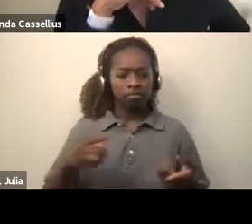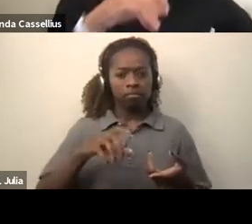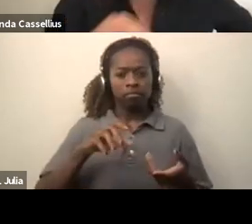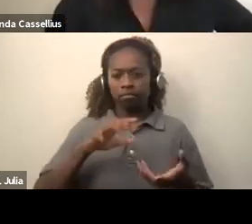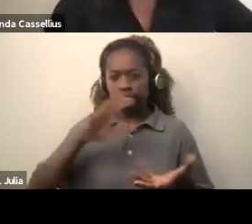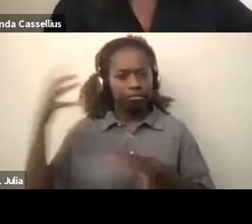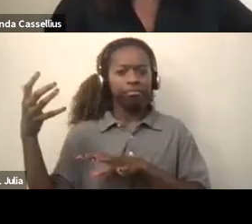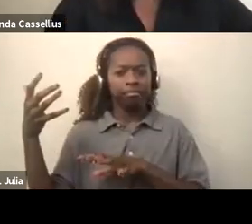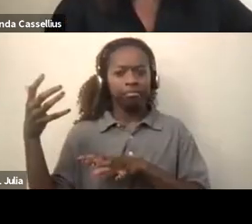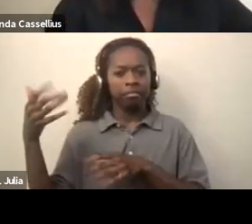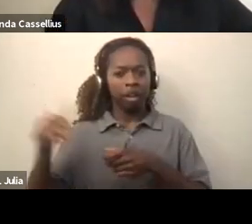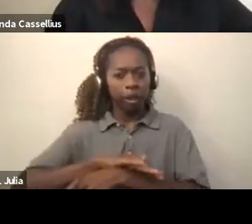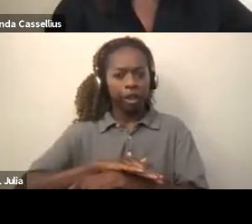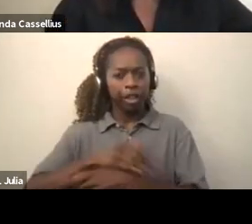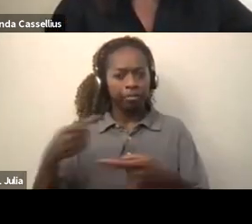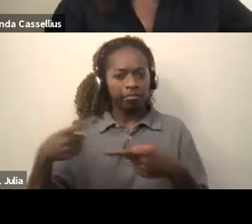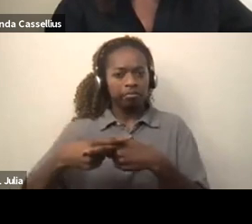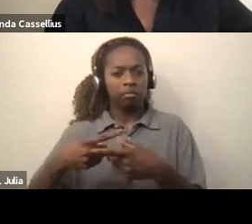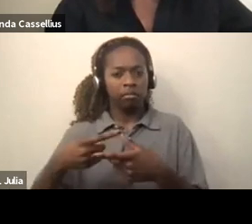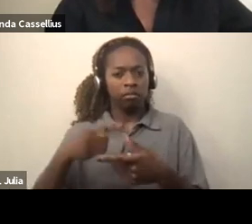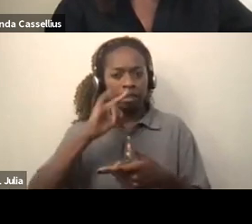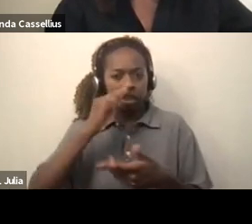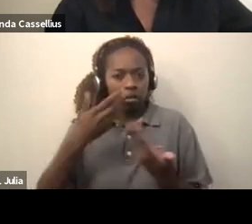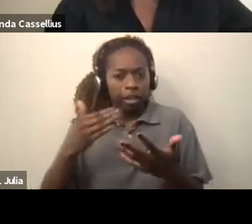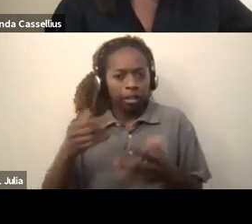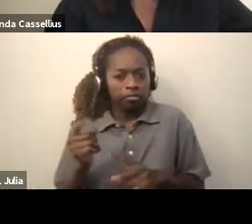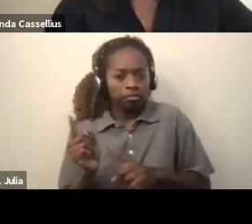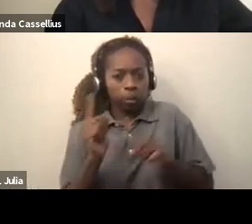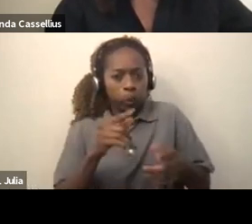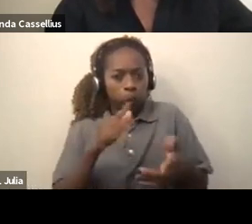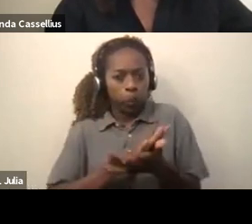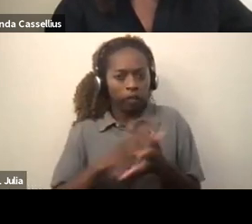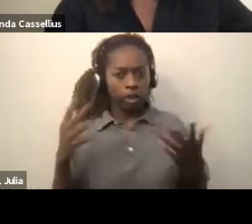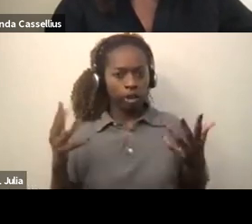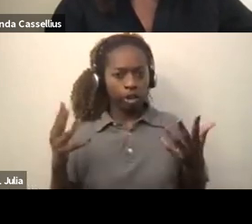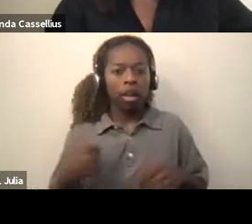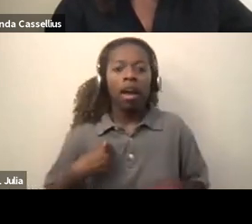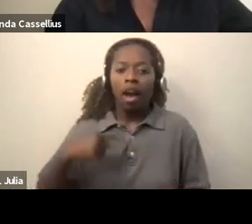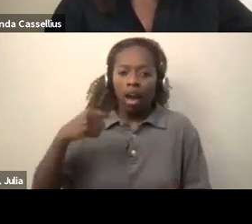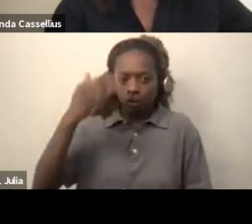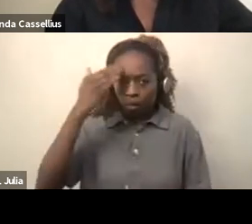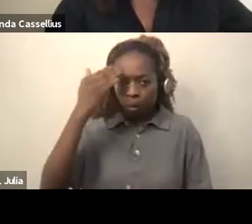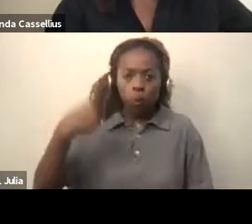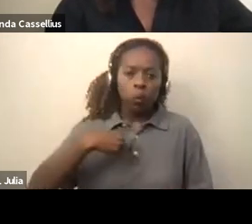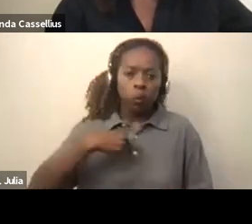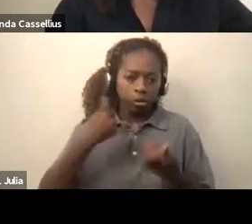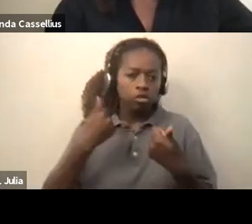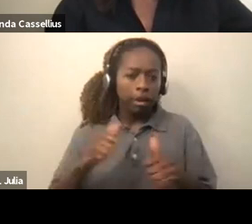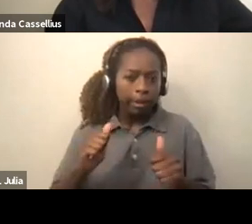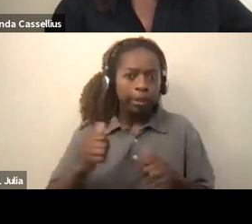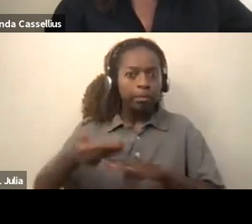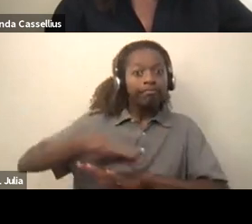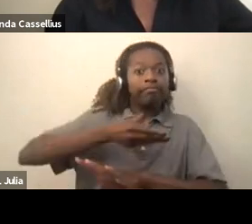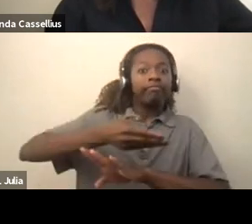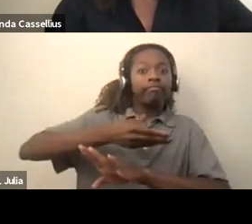the school forward and left for school and um i appreciate we're trying to be proactive and reaching out but